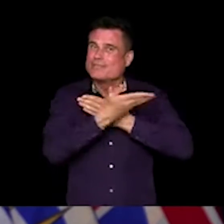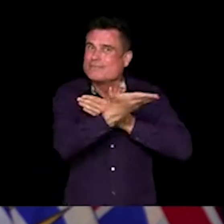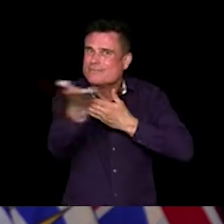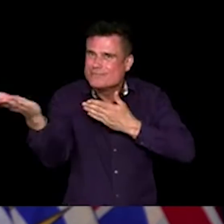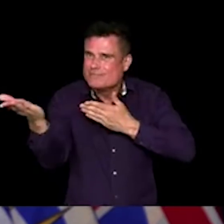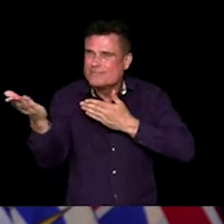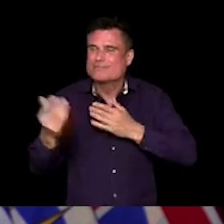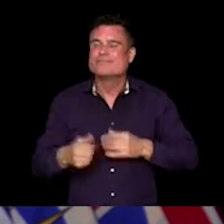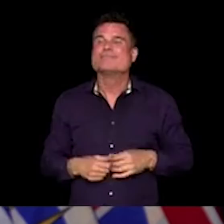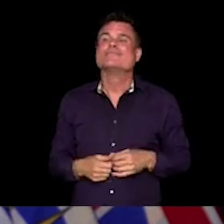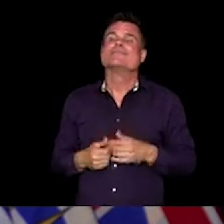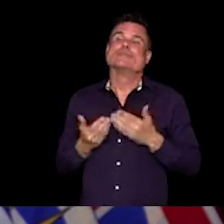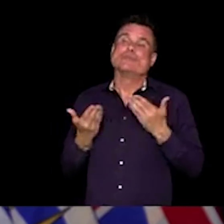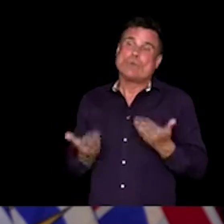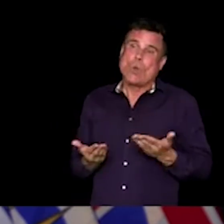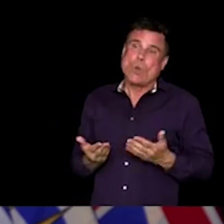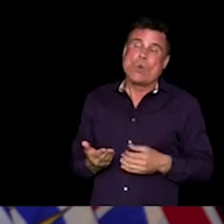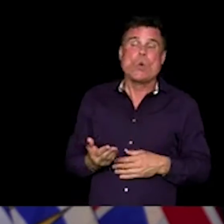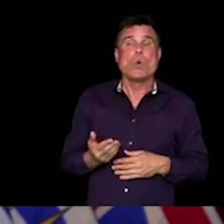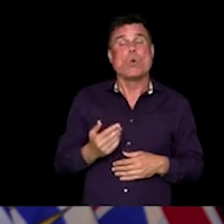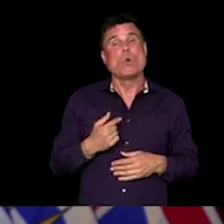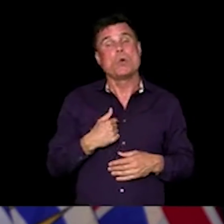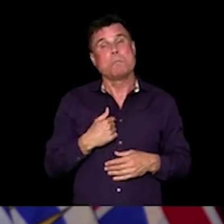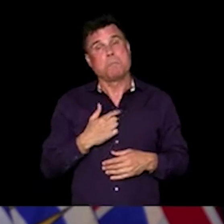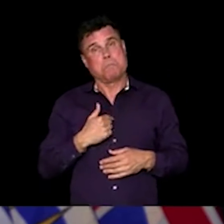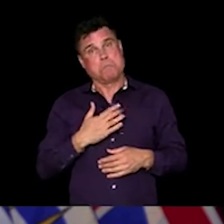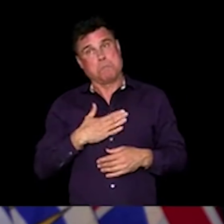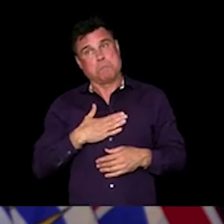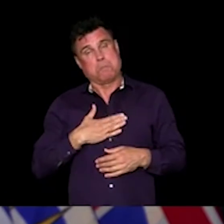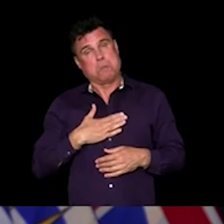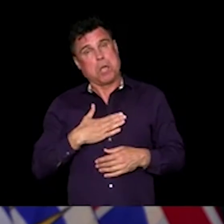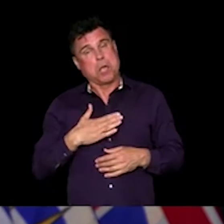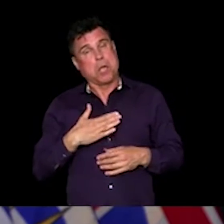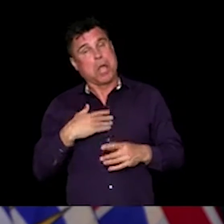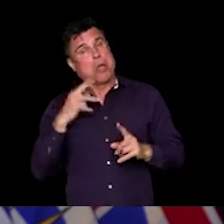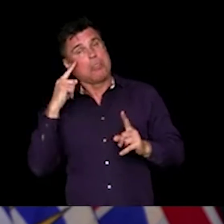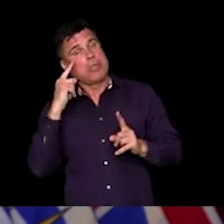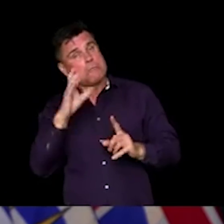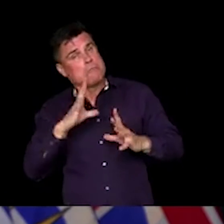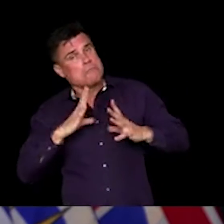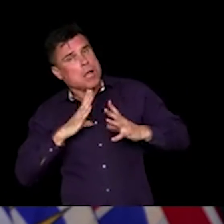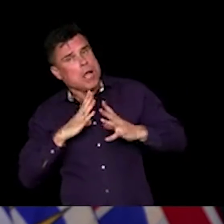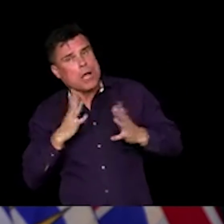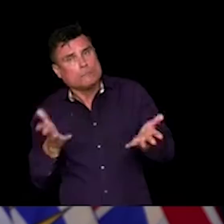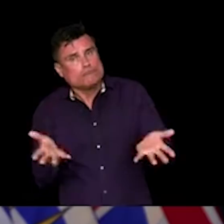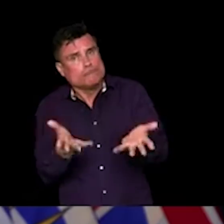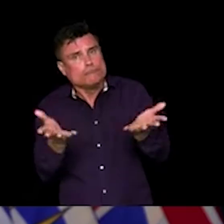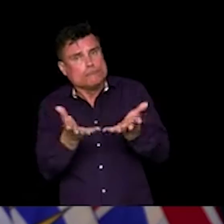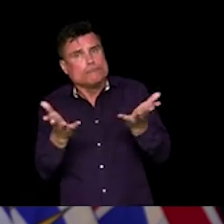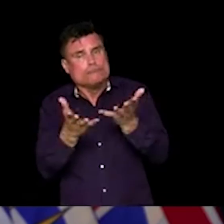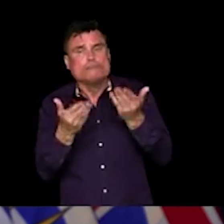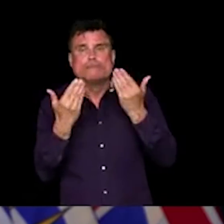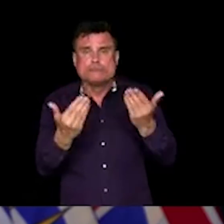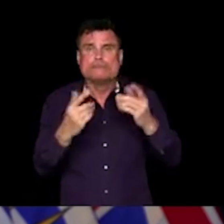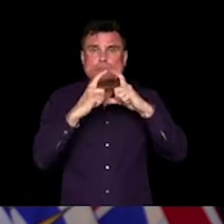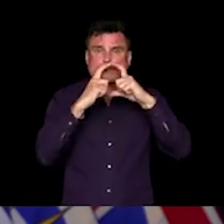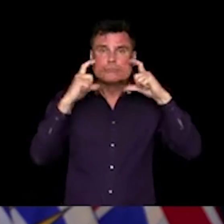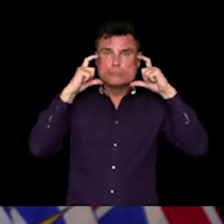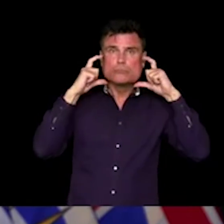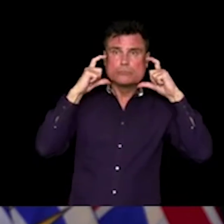of this virus, that's probably a good thing for us to do. But we still need to be careful, because it doesn't mean you